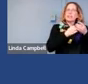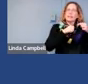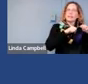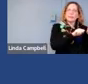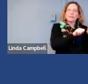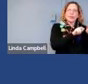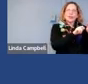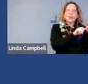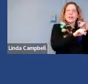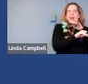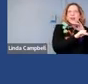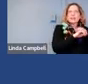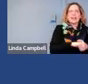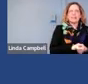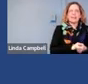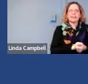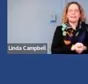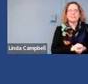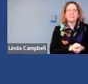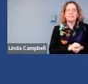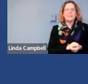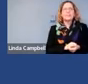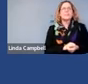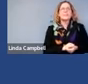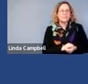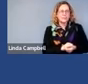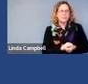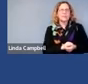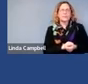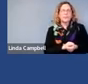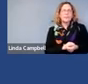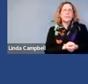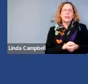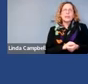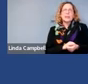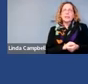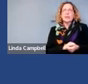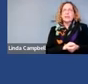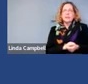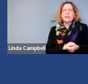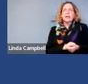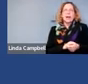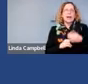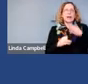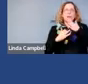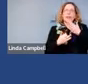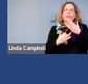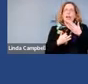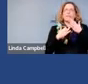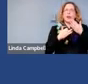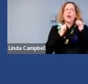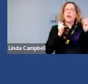species management, as along the same lines as we're monitoring for contaminants.